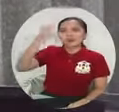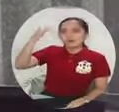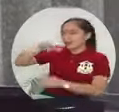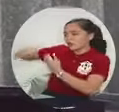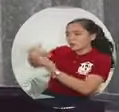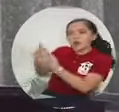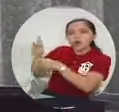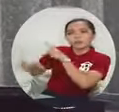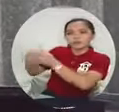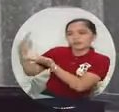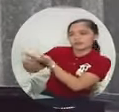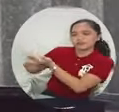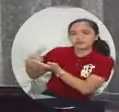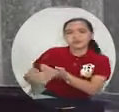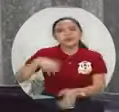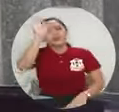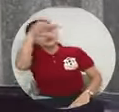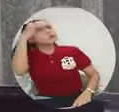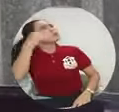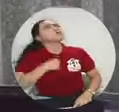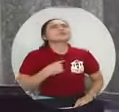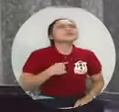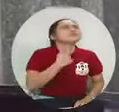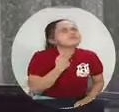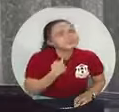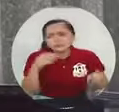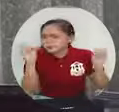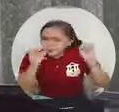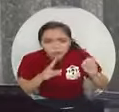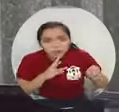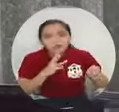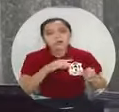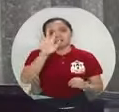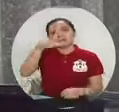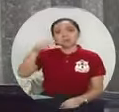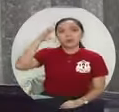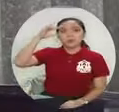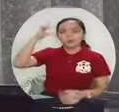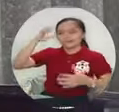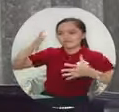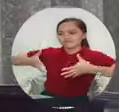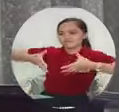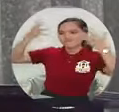his desire of honoring him of the first fruits. Then,